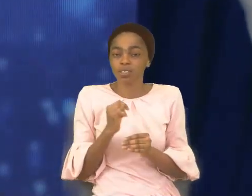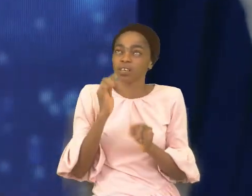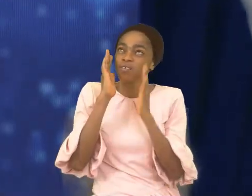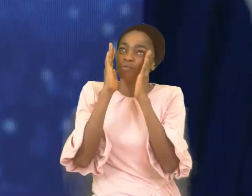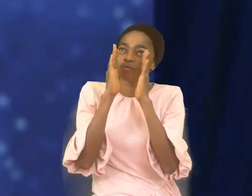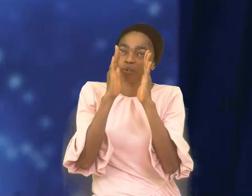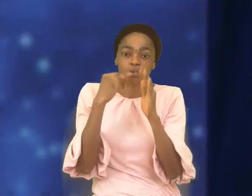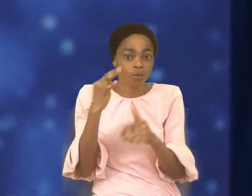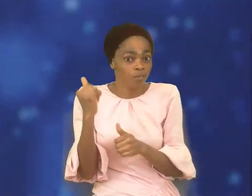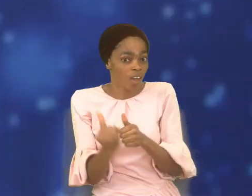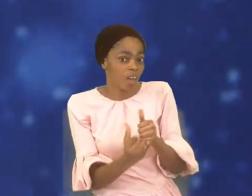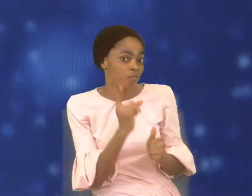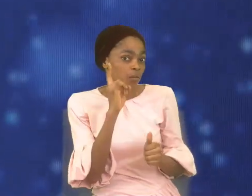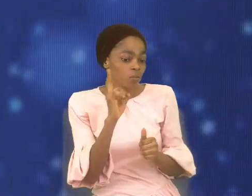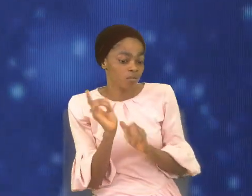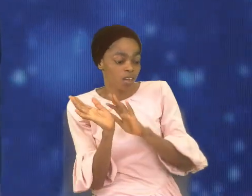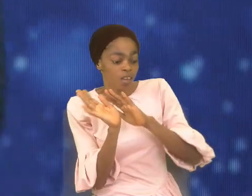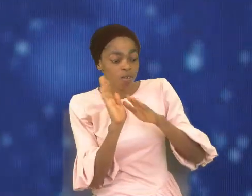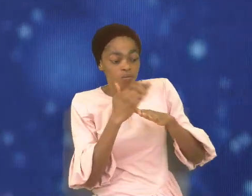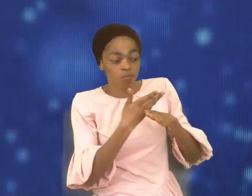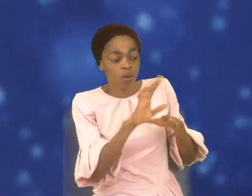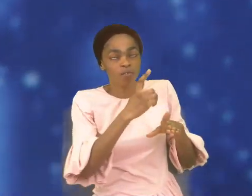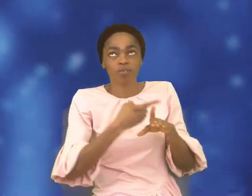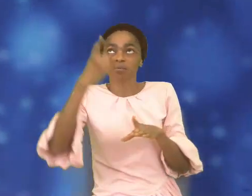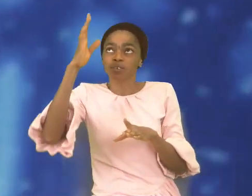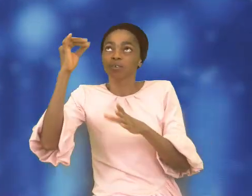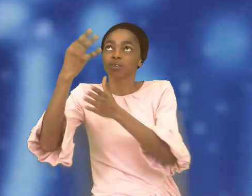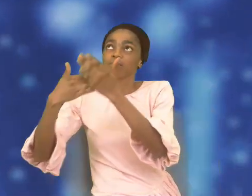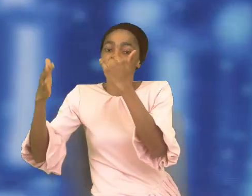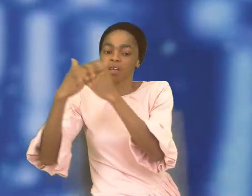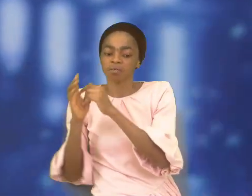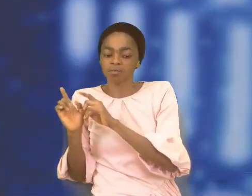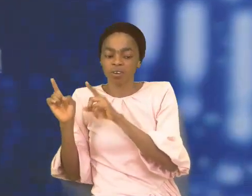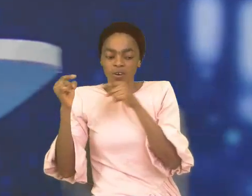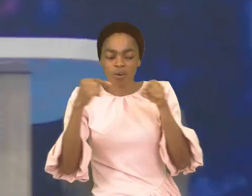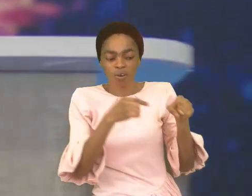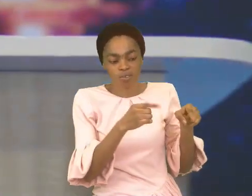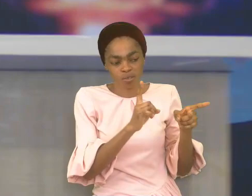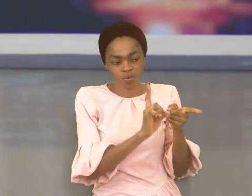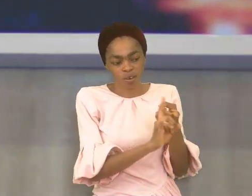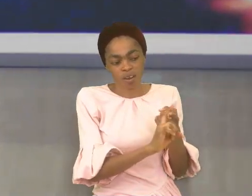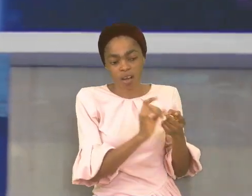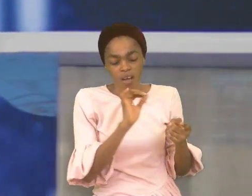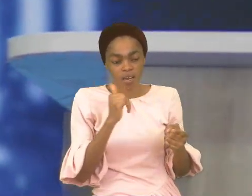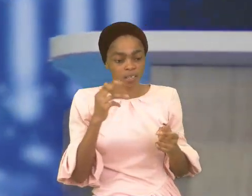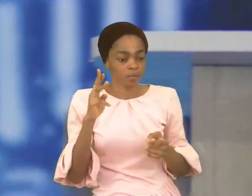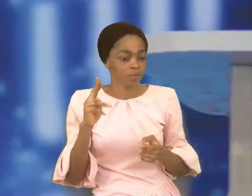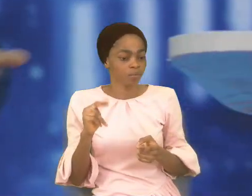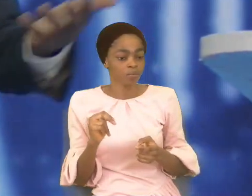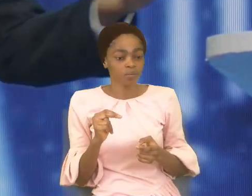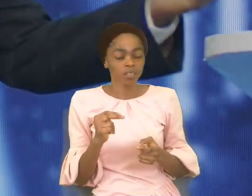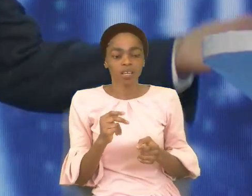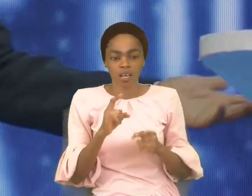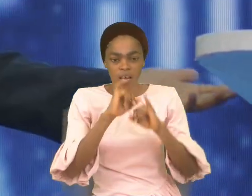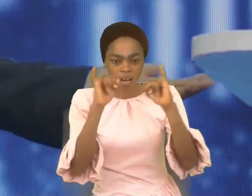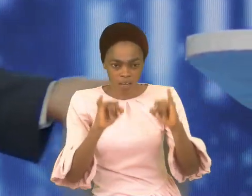heaven unto an idol. And that's the reason why, as we come to the retreat and the crusade, if